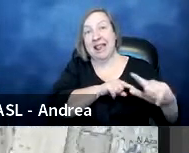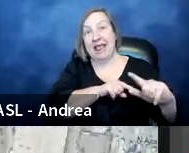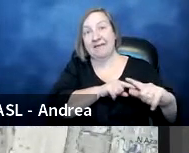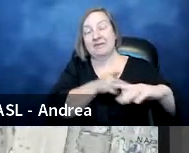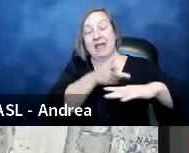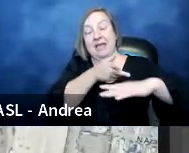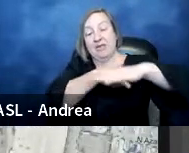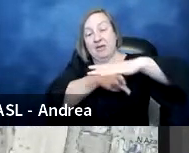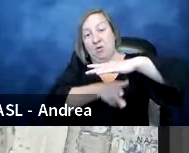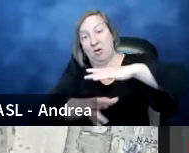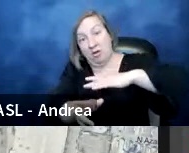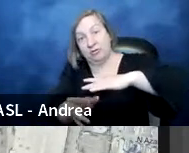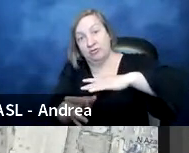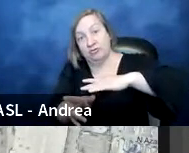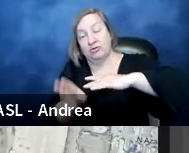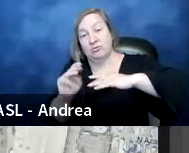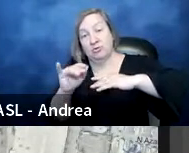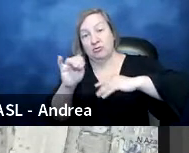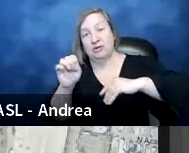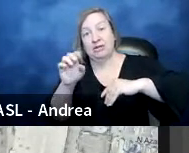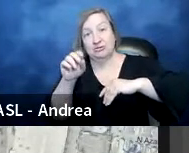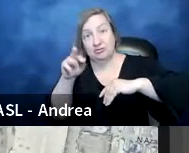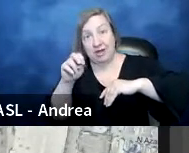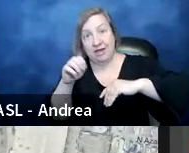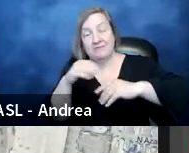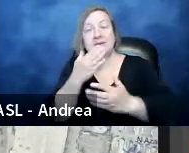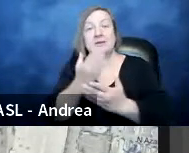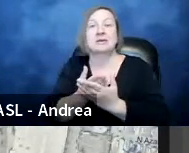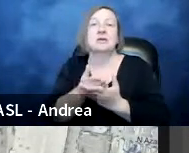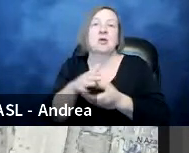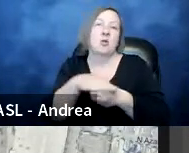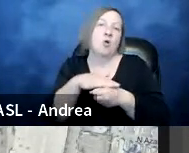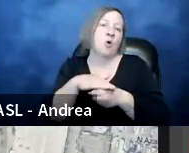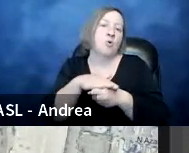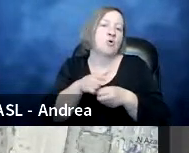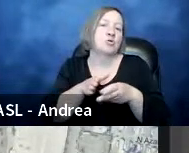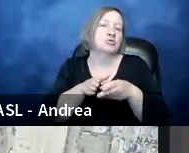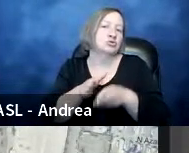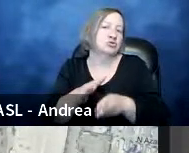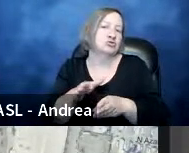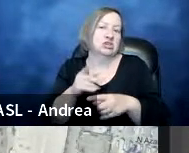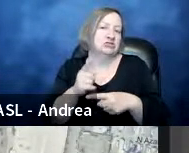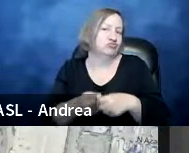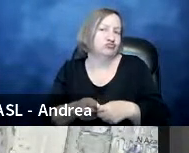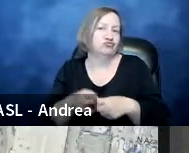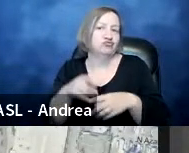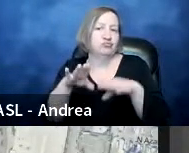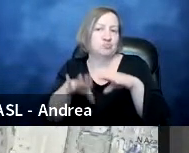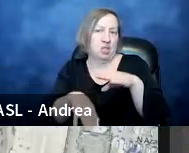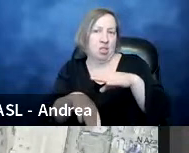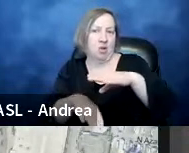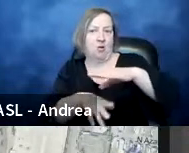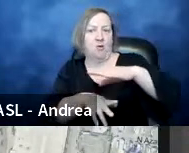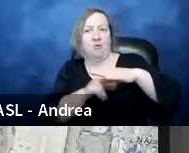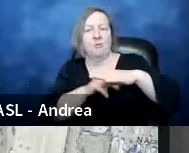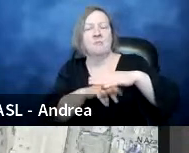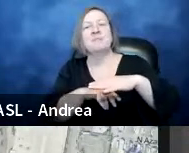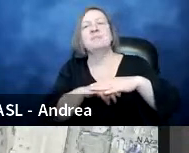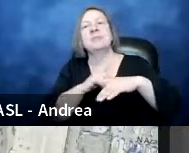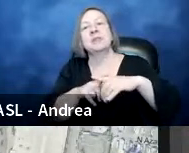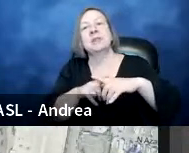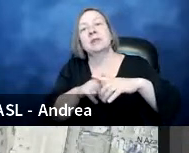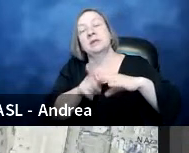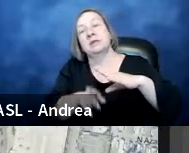underneath Marine Drive, and end up at a local street down below. You head across what we'd